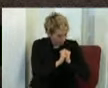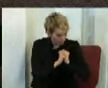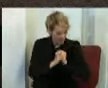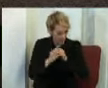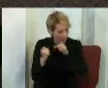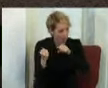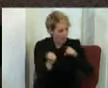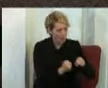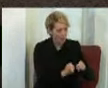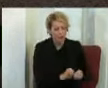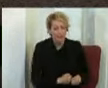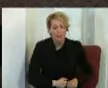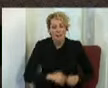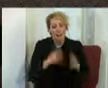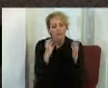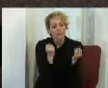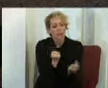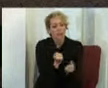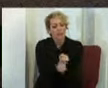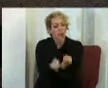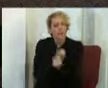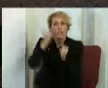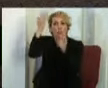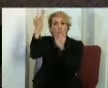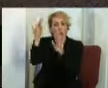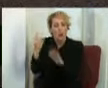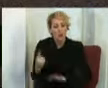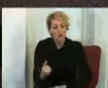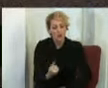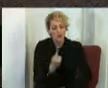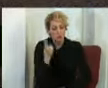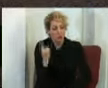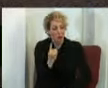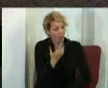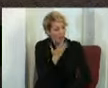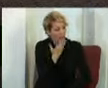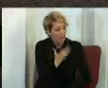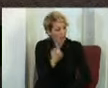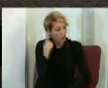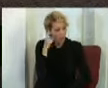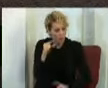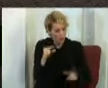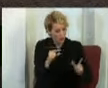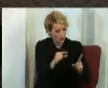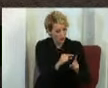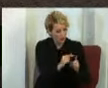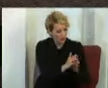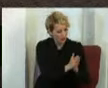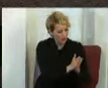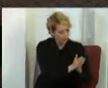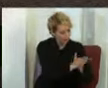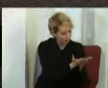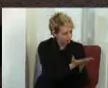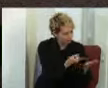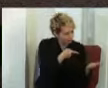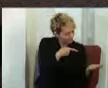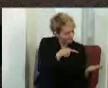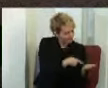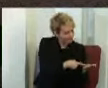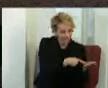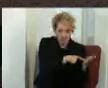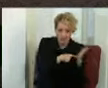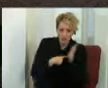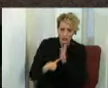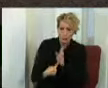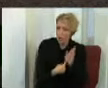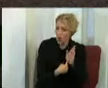Almighty and loving and gracious one, thank you for your word that continues to demonstrate your will and just demonstrate your presence in